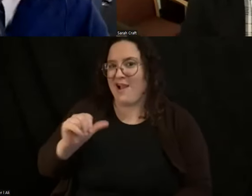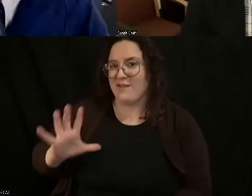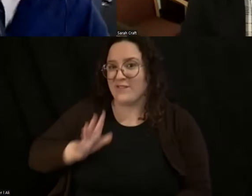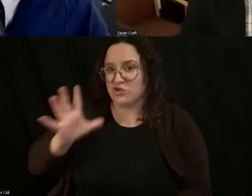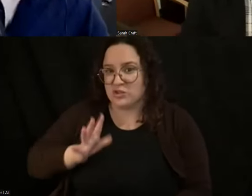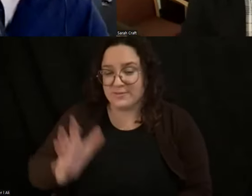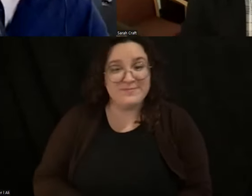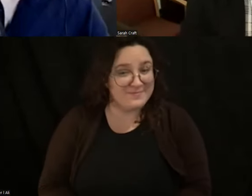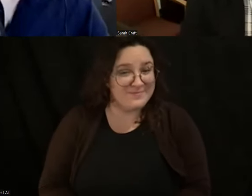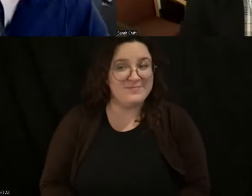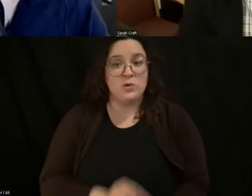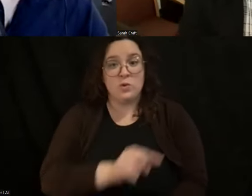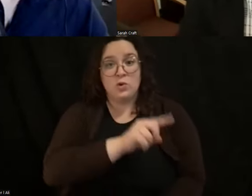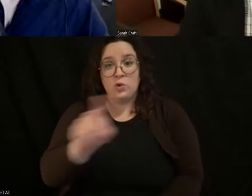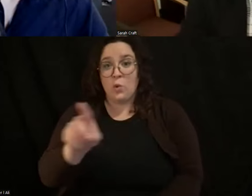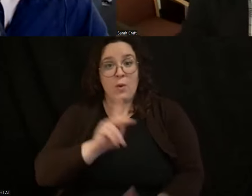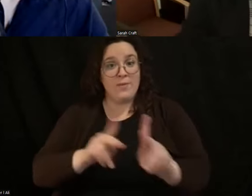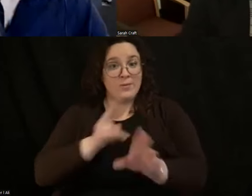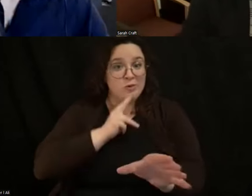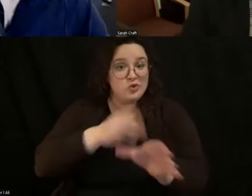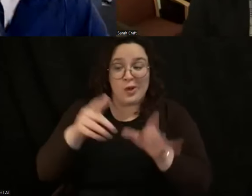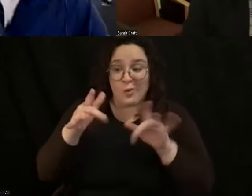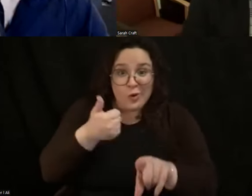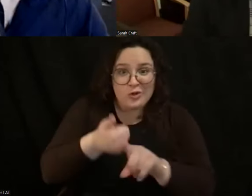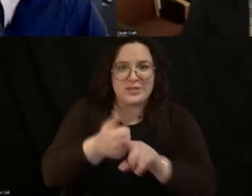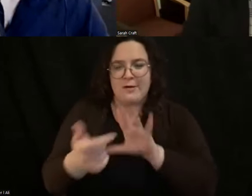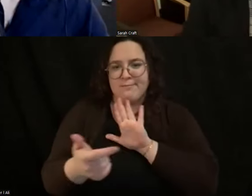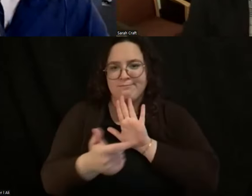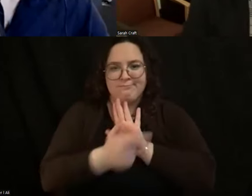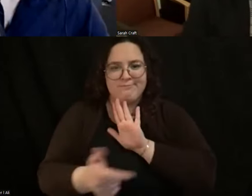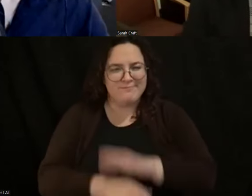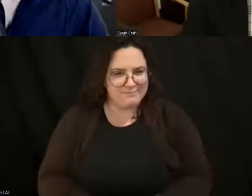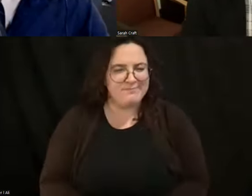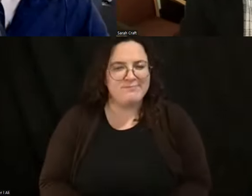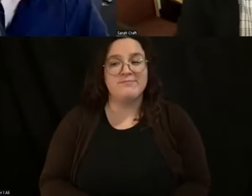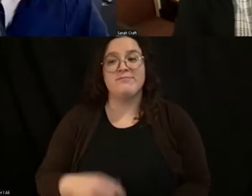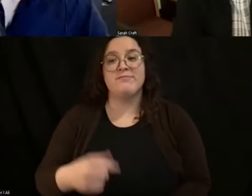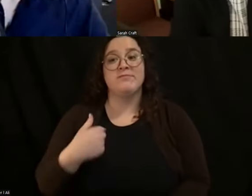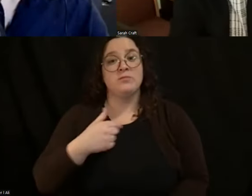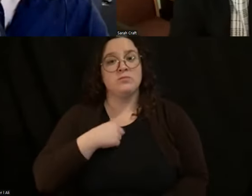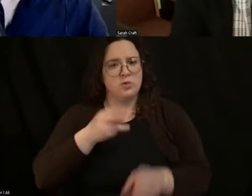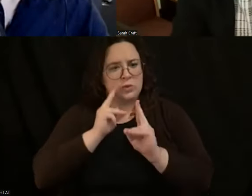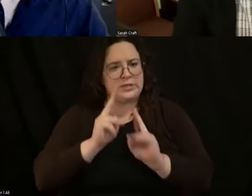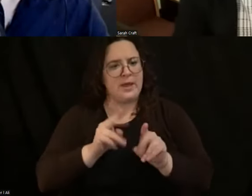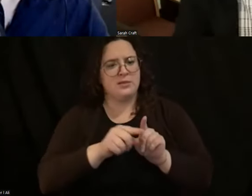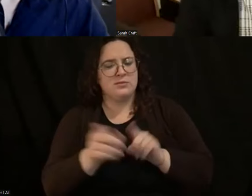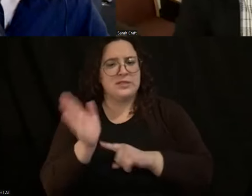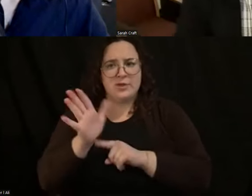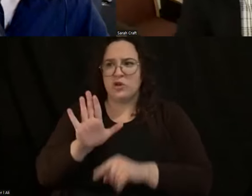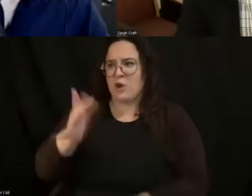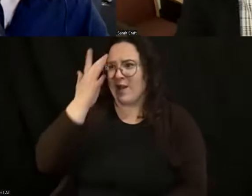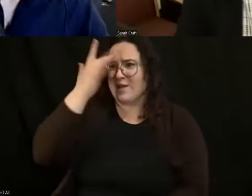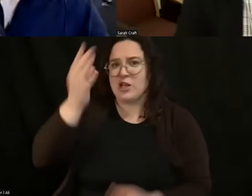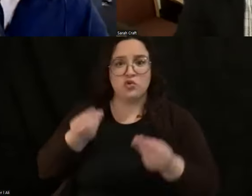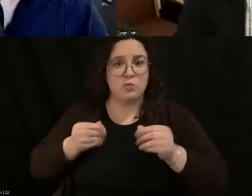by attendees is strictly prohibited. The AIA respects the intellectual property of its presenters